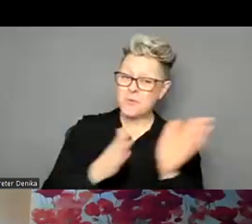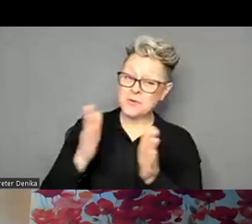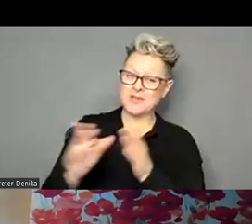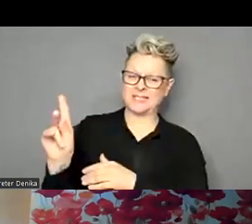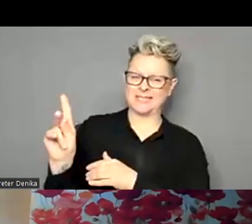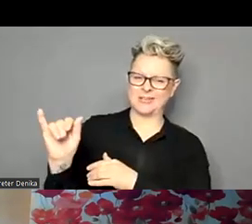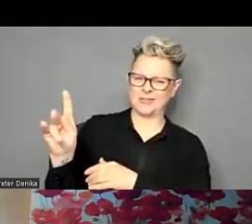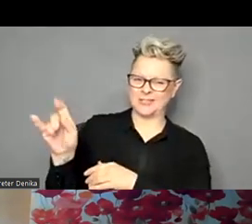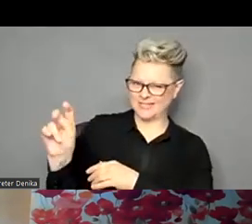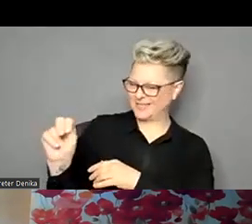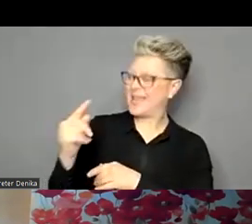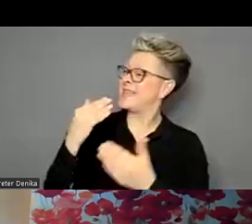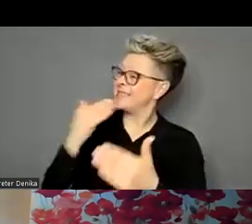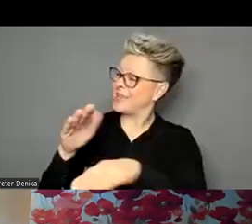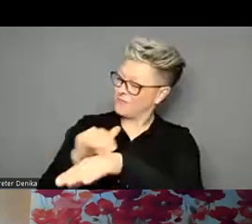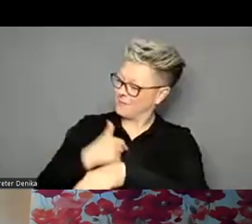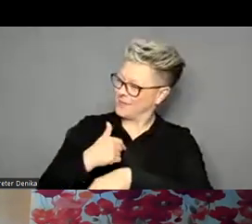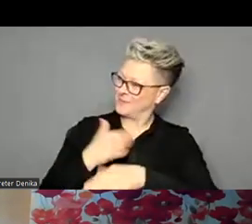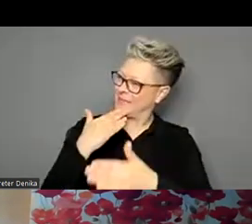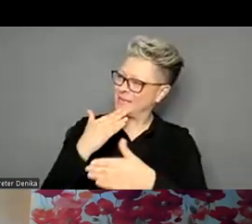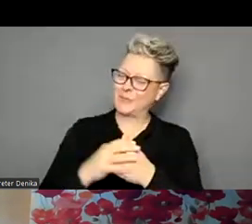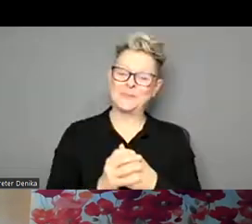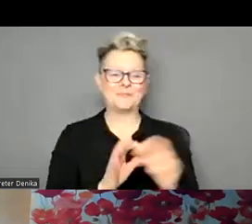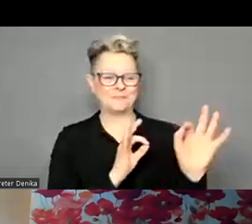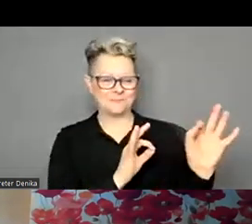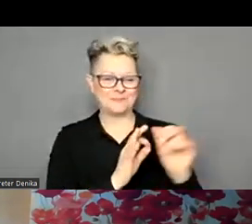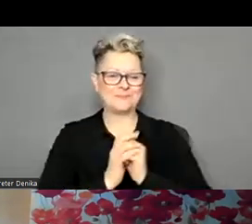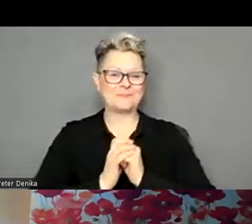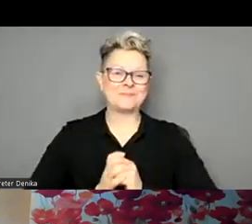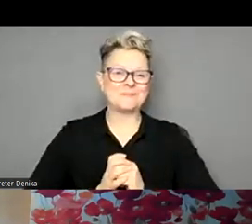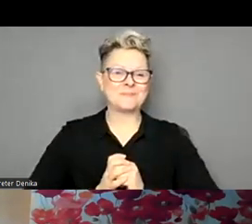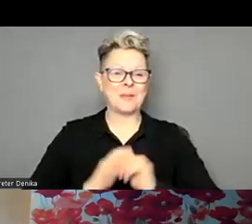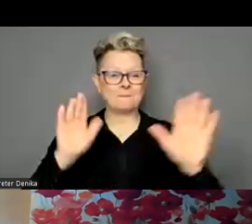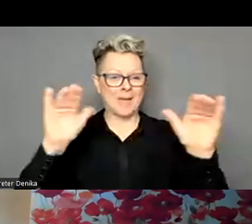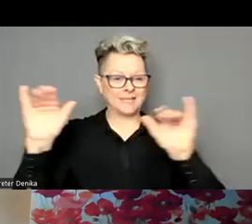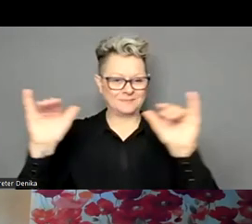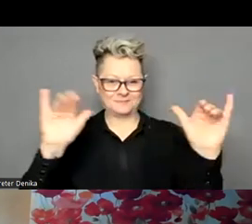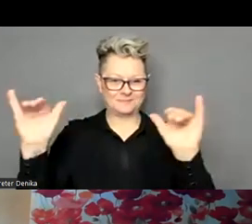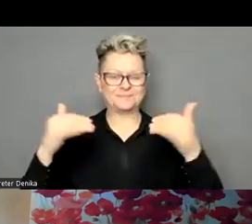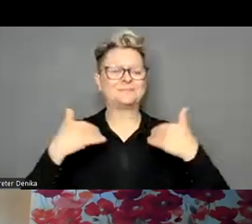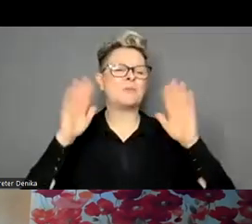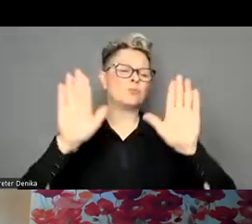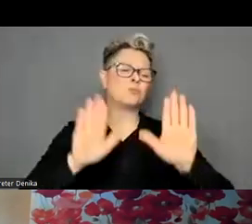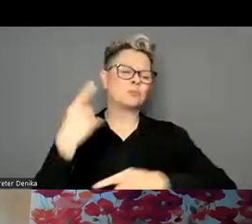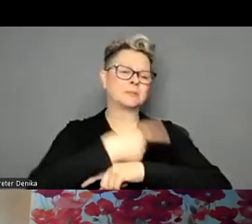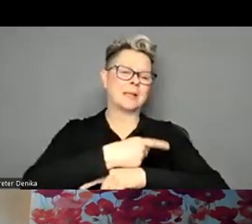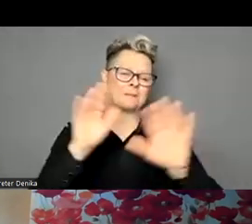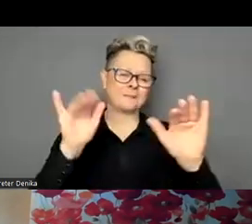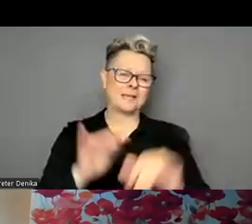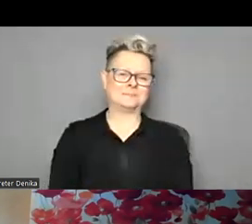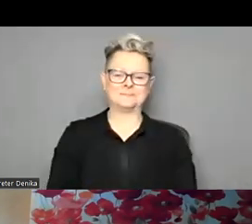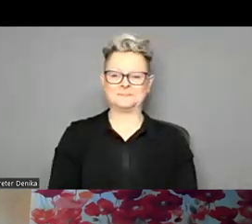Meg. Glad you were It was here. a pleasure. Bye, y'all. Have a great day. Thanks.